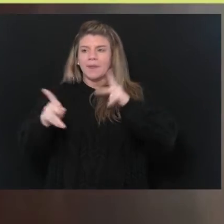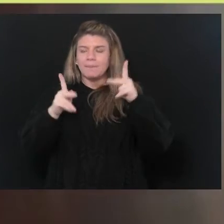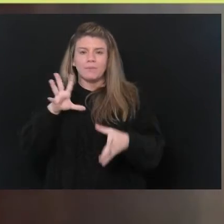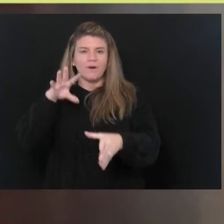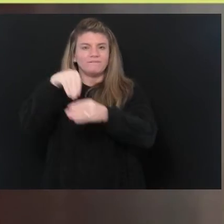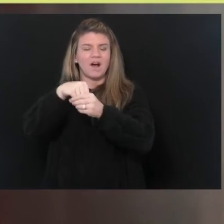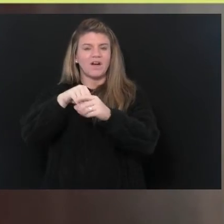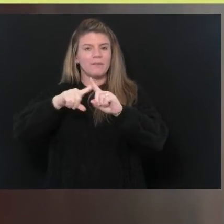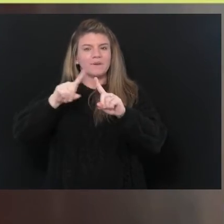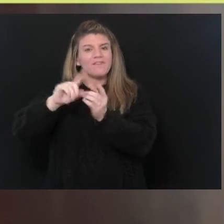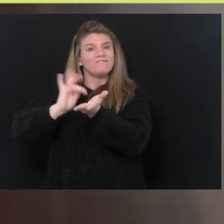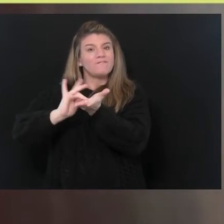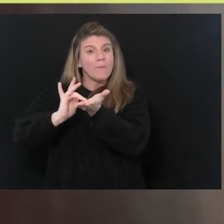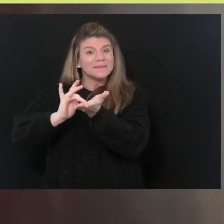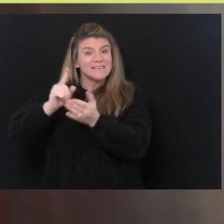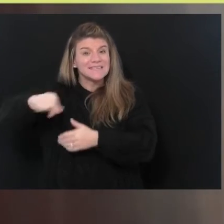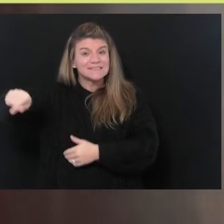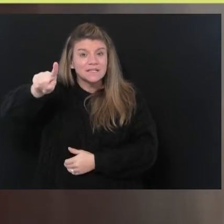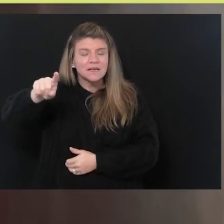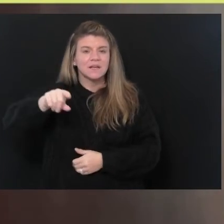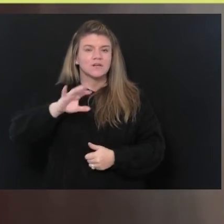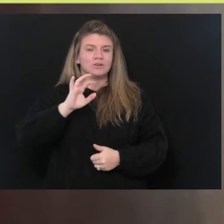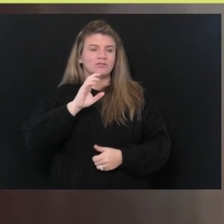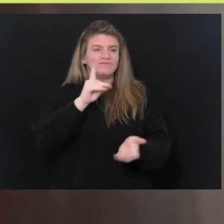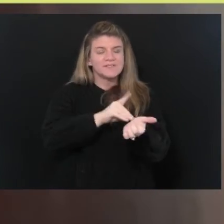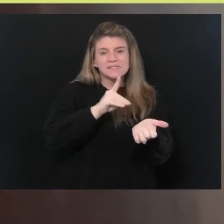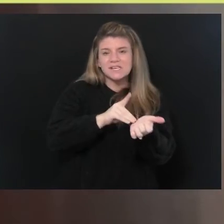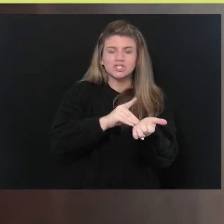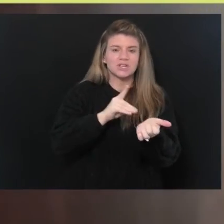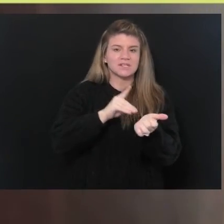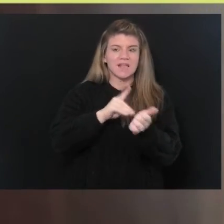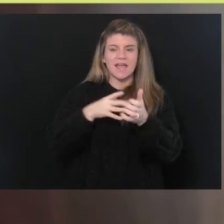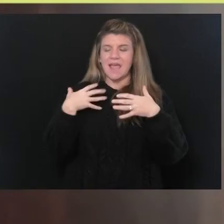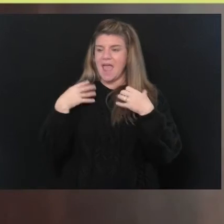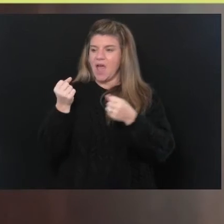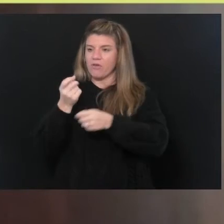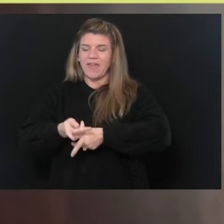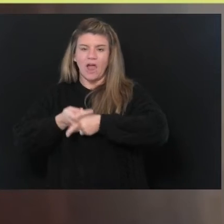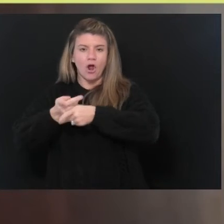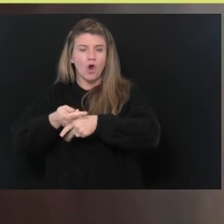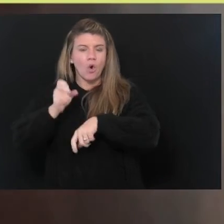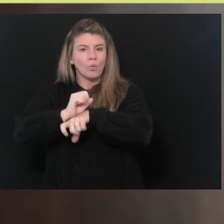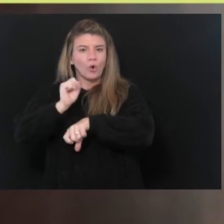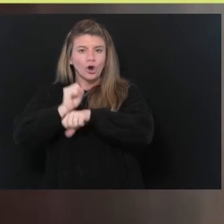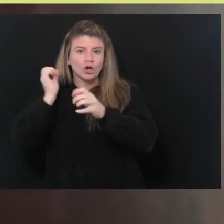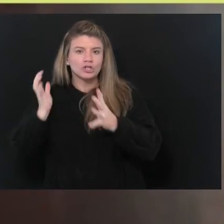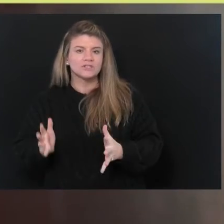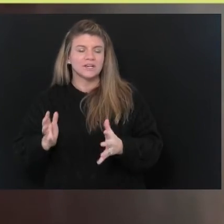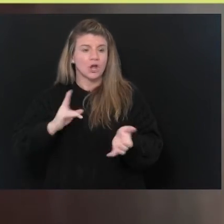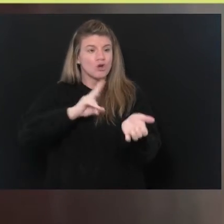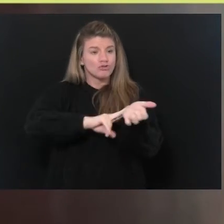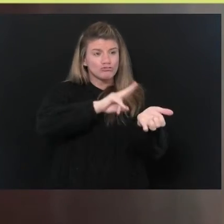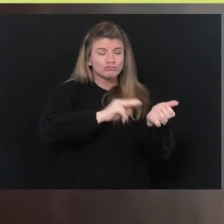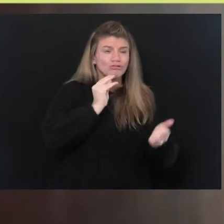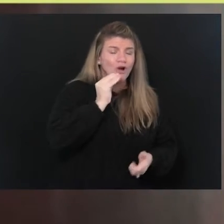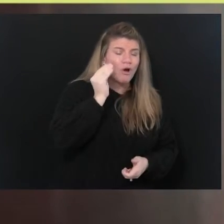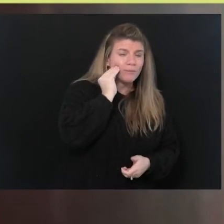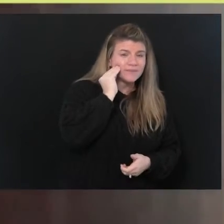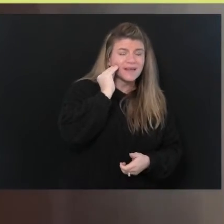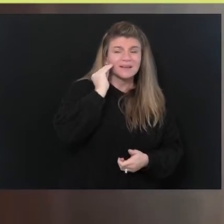from pharmacies to physicians to healthcare workers to nursing homes